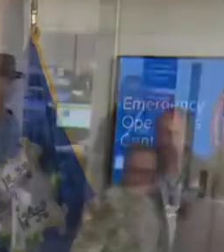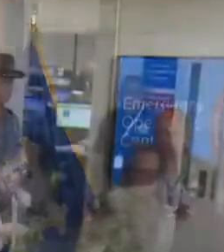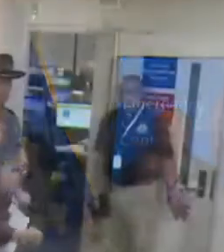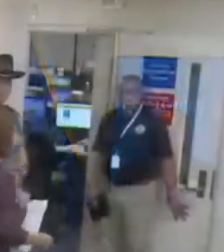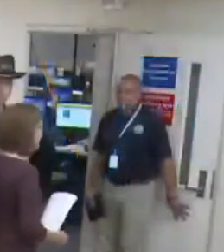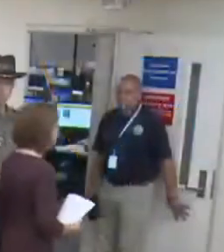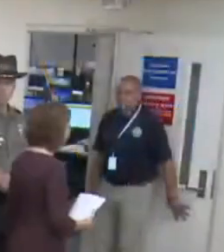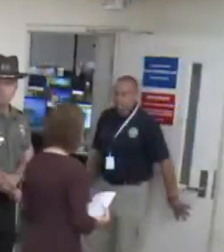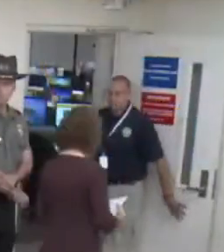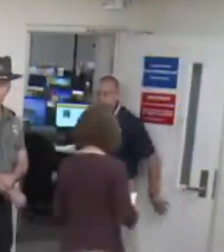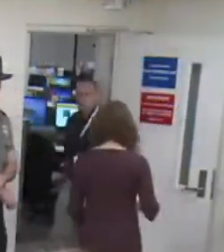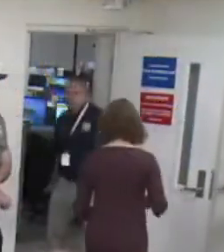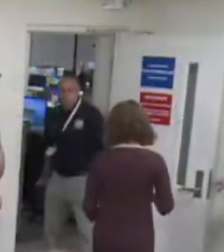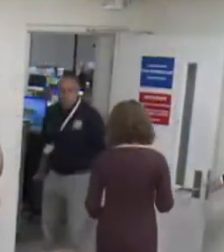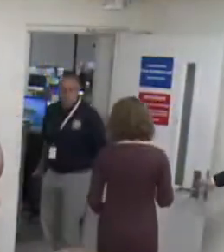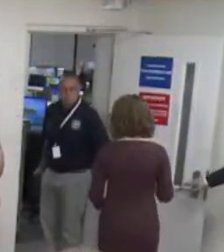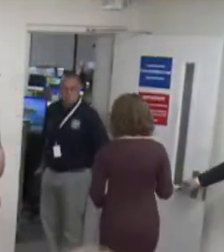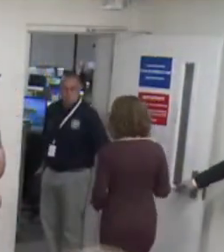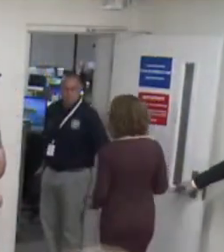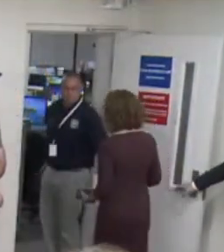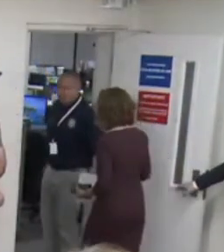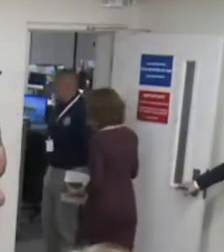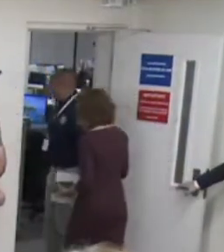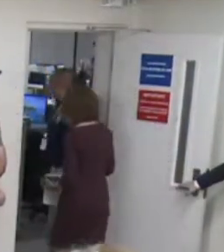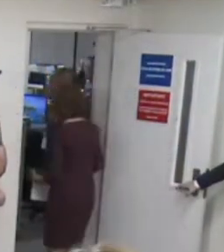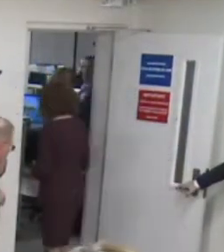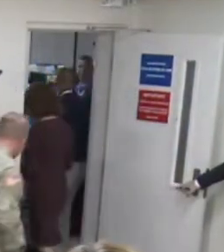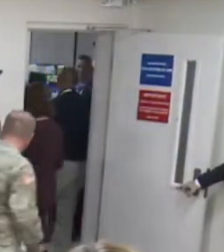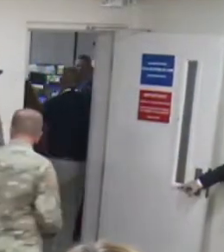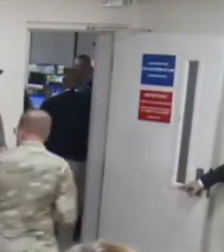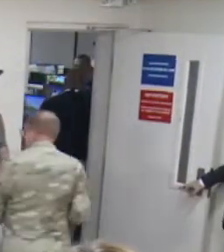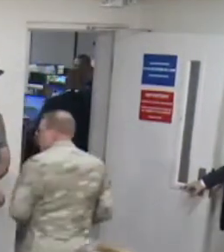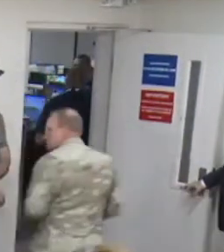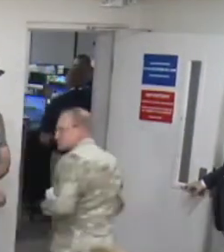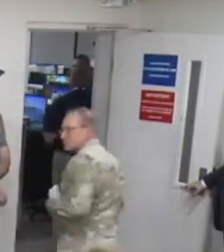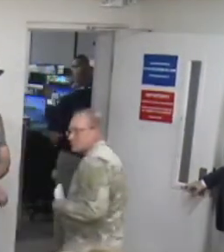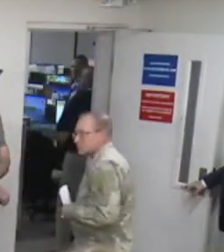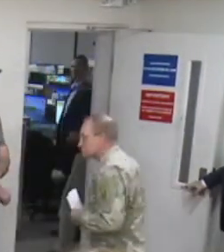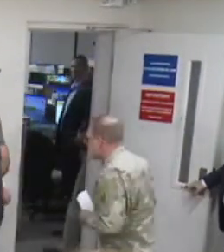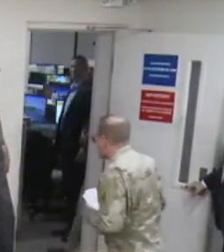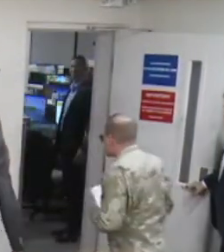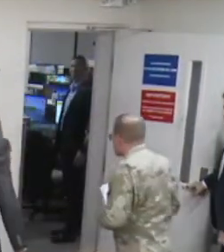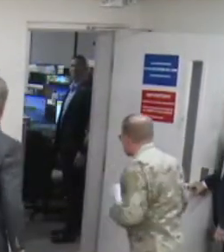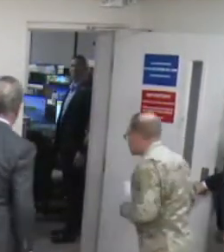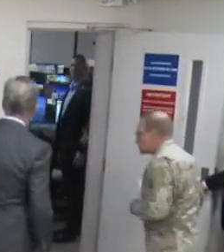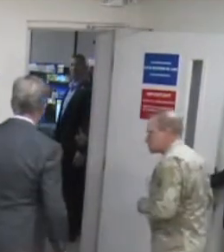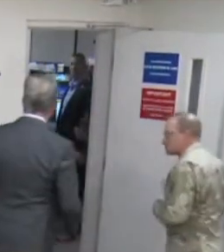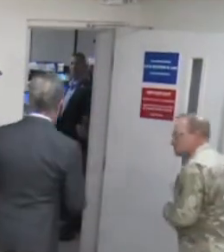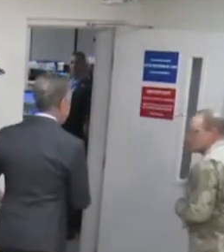So the amount of water the National Guard dumped was about 240,000 gallons. Now,